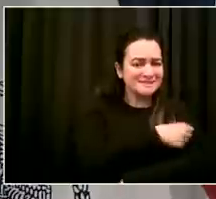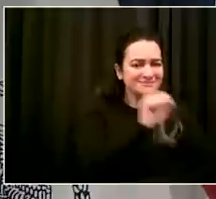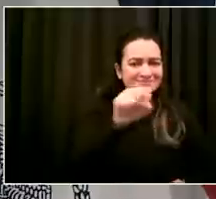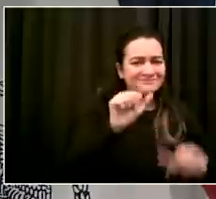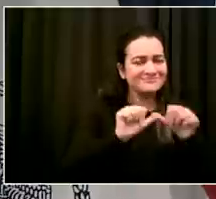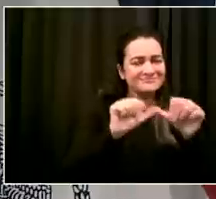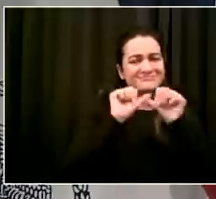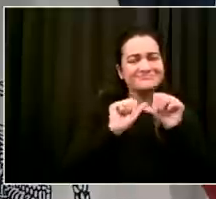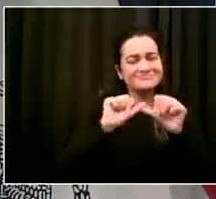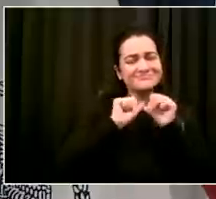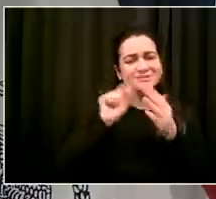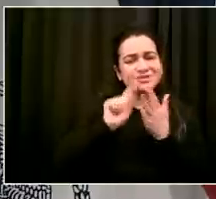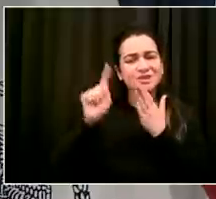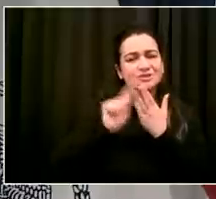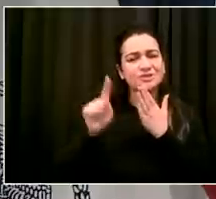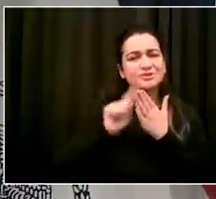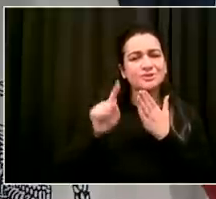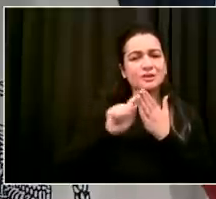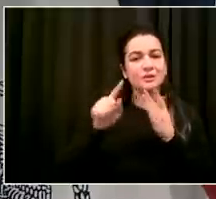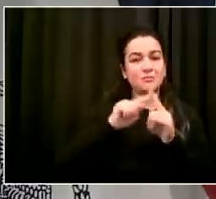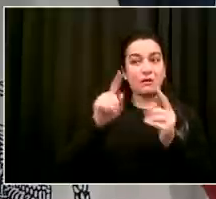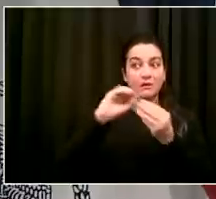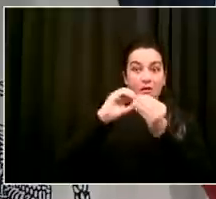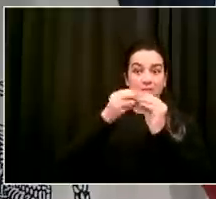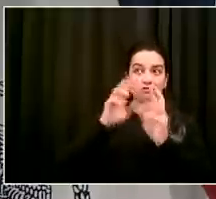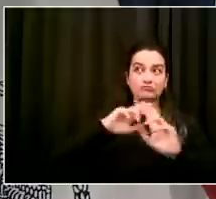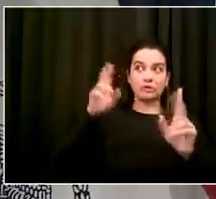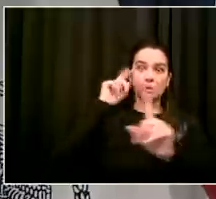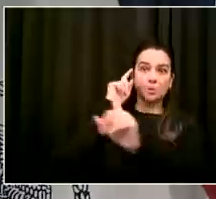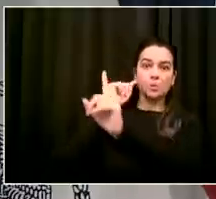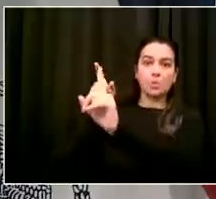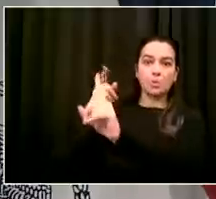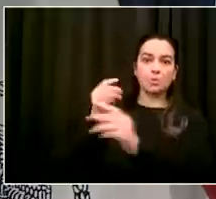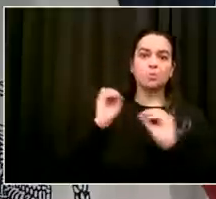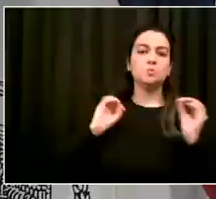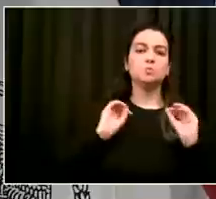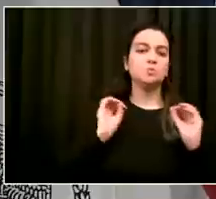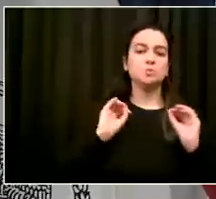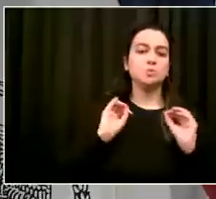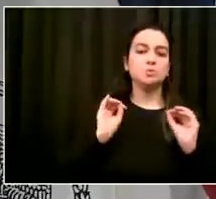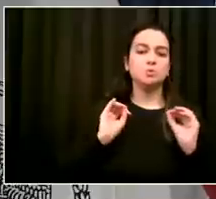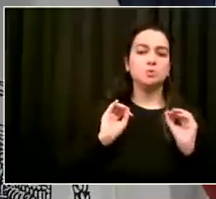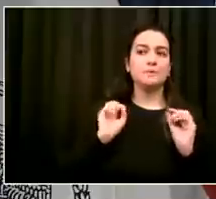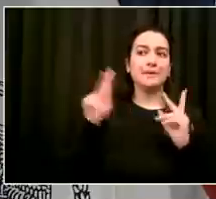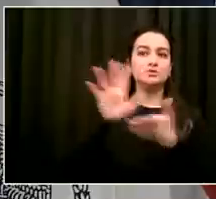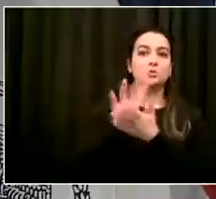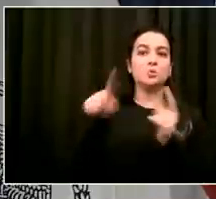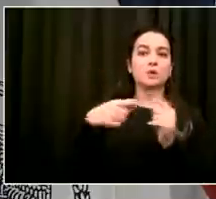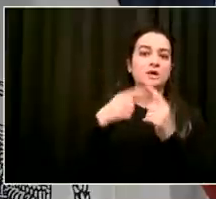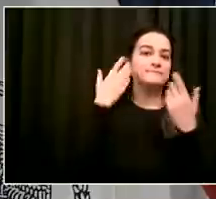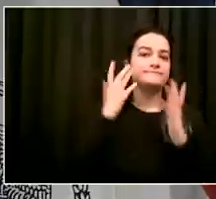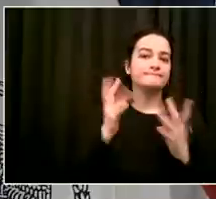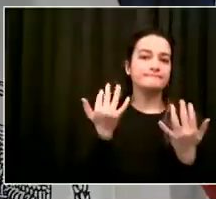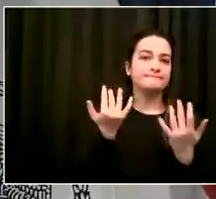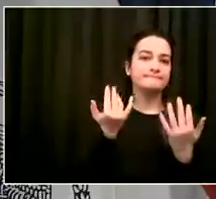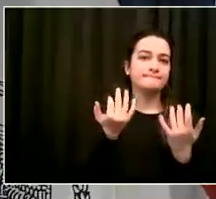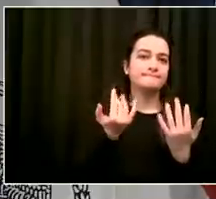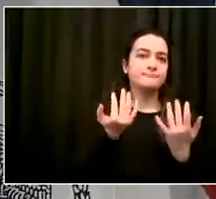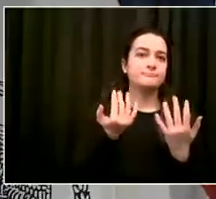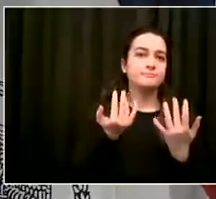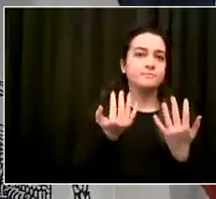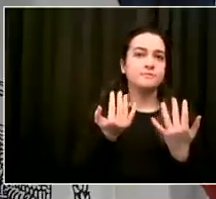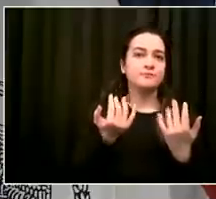Absolutely. Do I think we're going to be able to do big things during this school year, bring back a lot of students? I absolutely